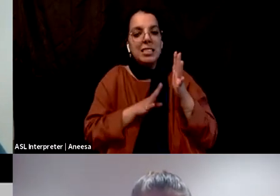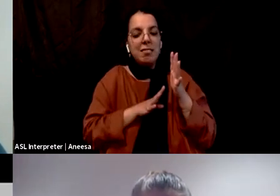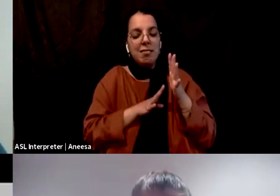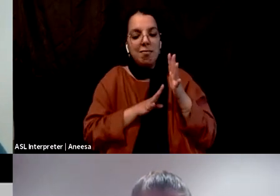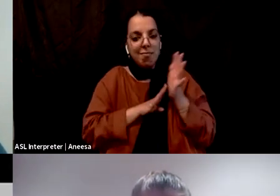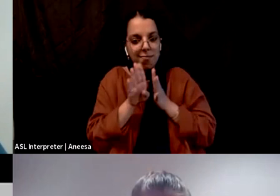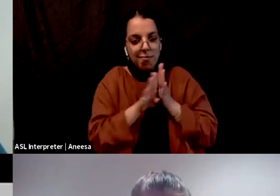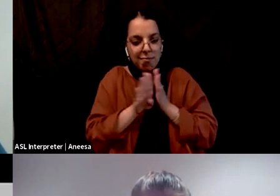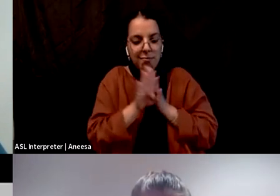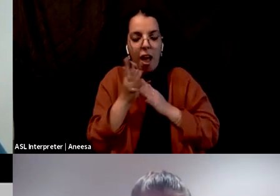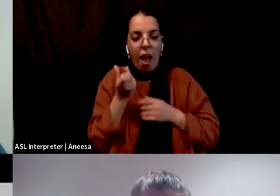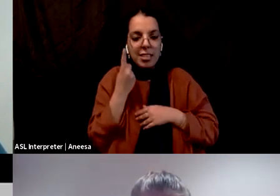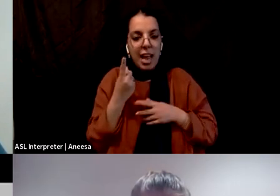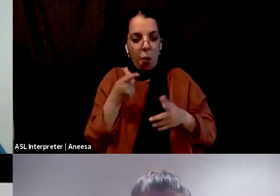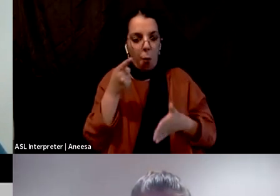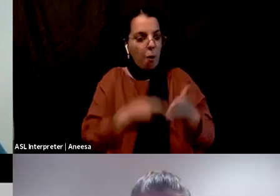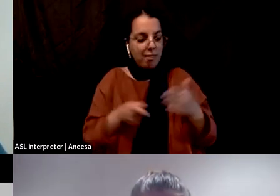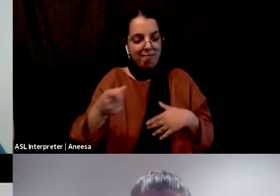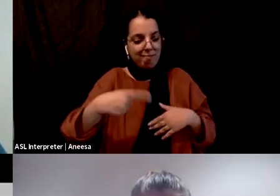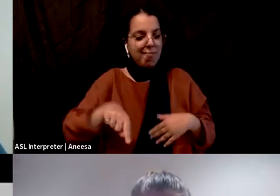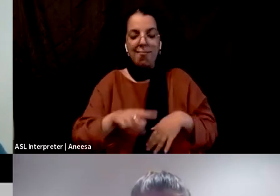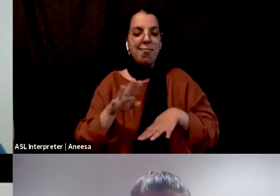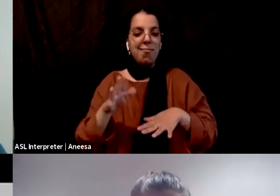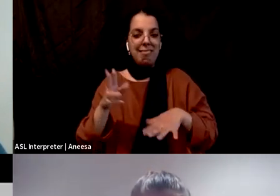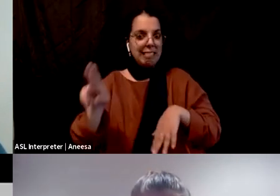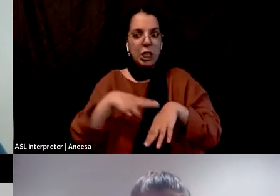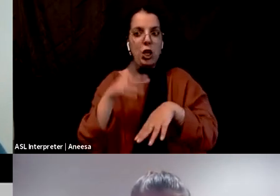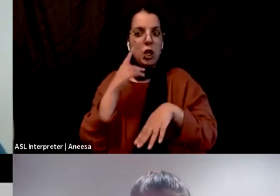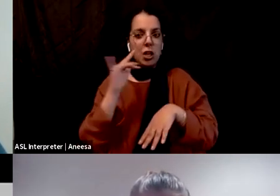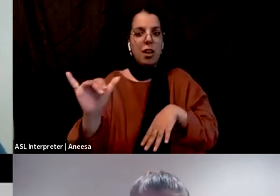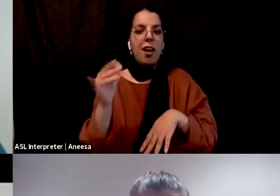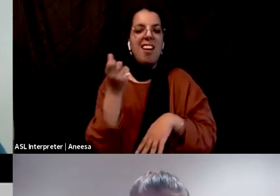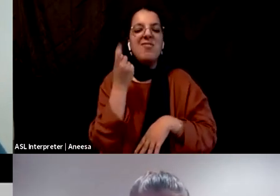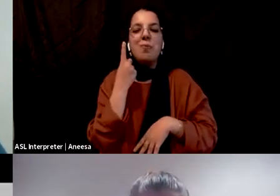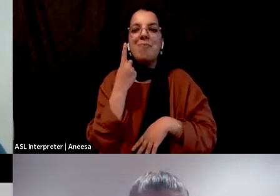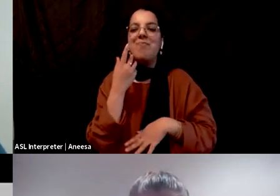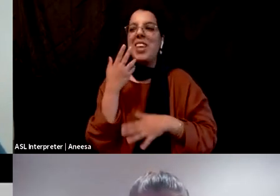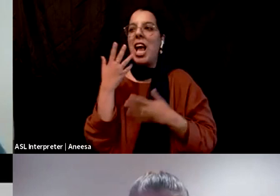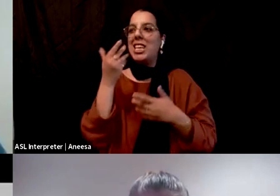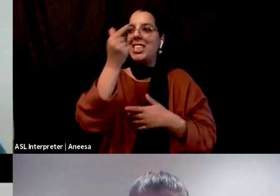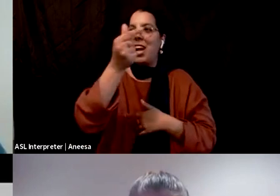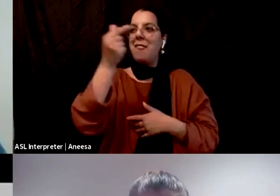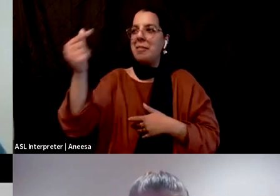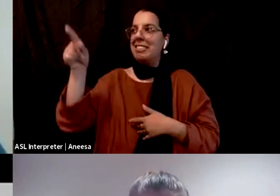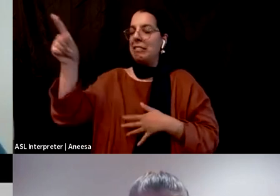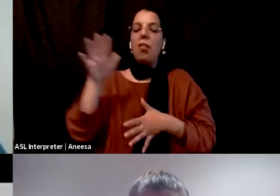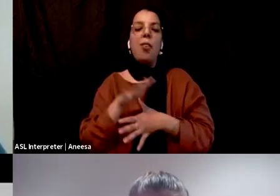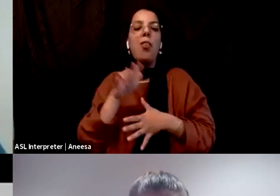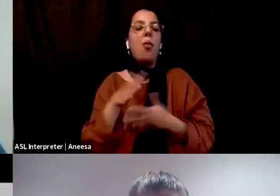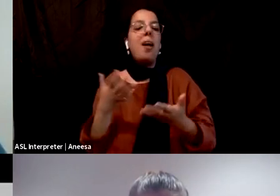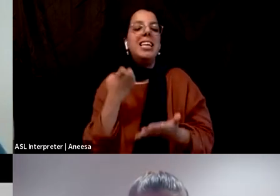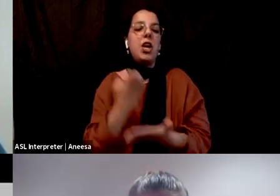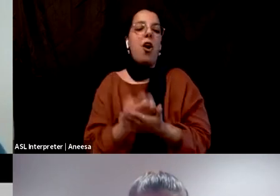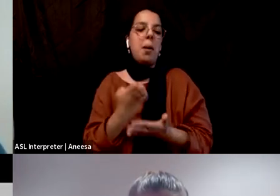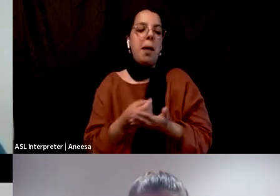it is. Sadly, though, you know, when you're dealing with governments that put the economy before the environment,